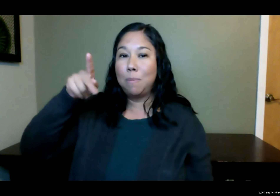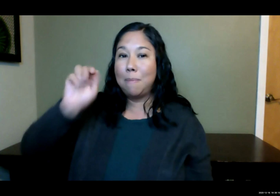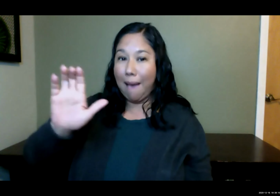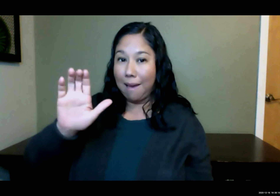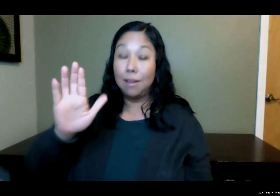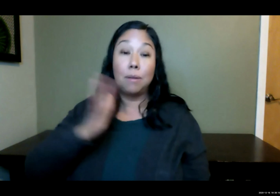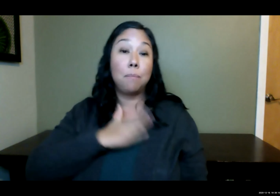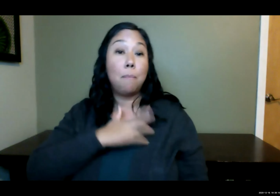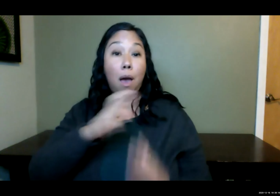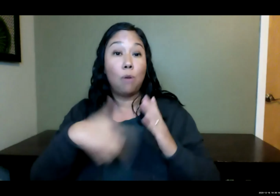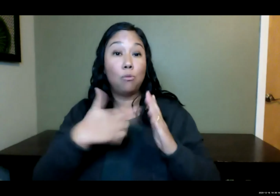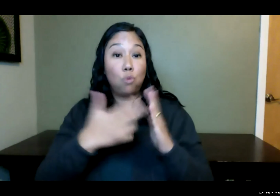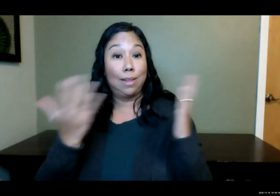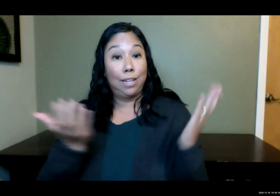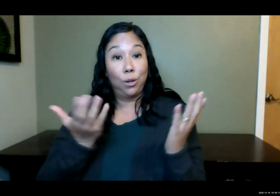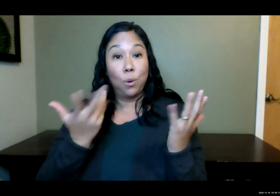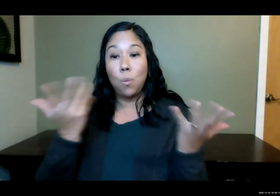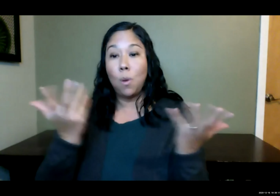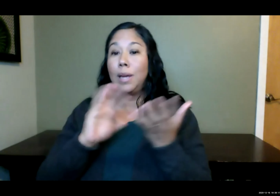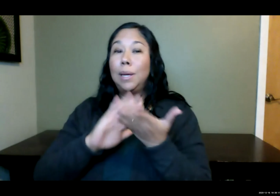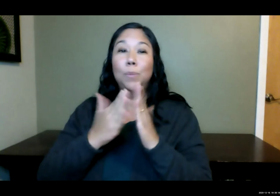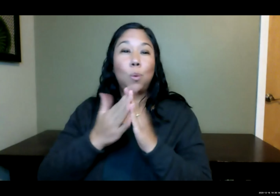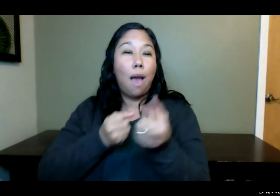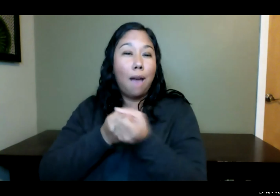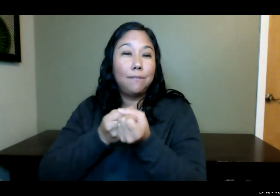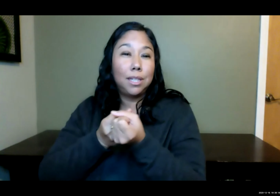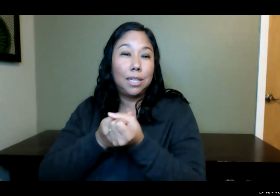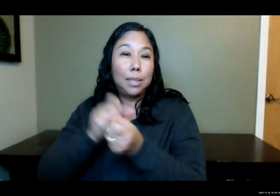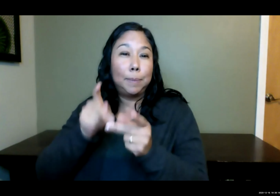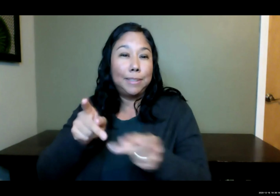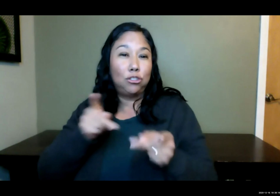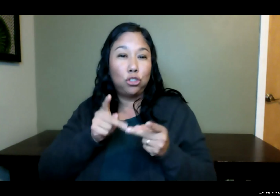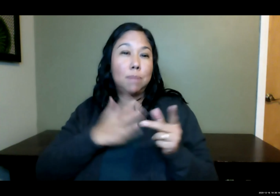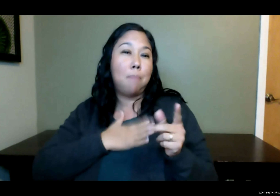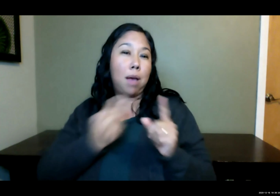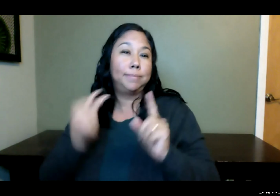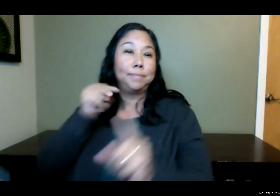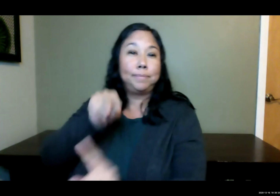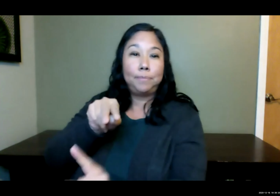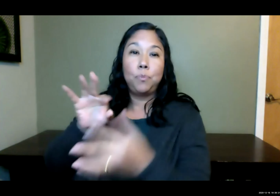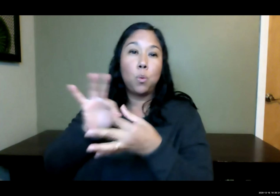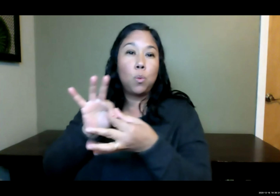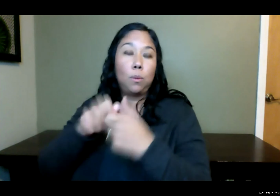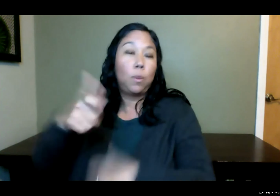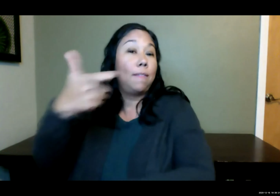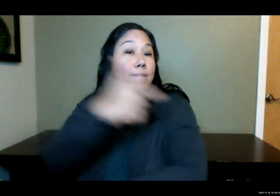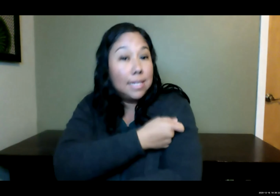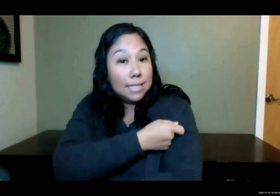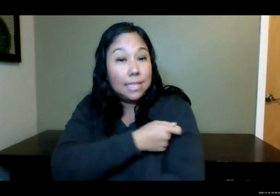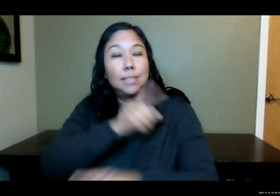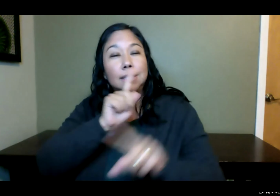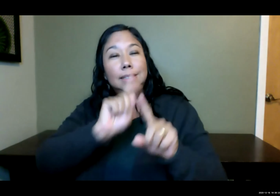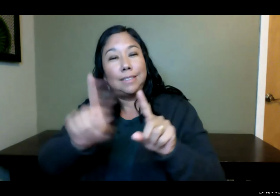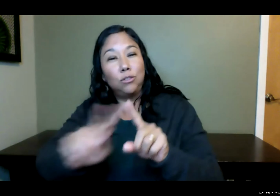here pretty much is just from a community advocate's position with regards to the vaccine, the various